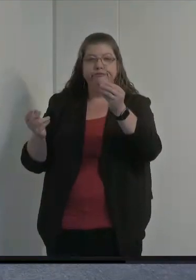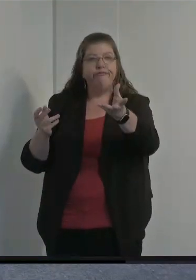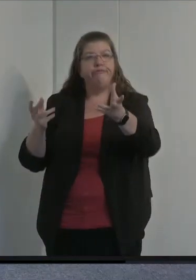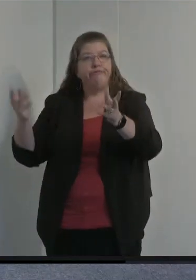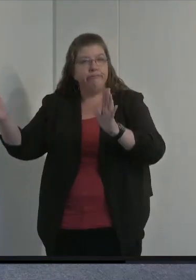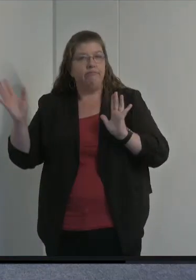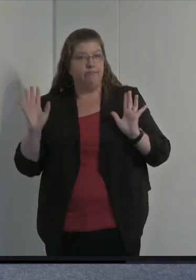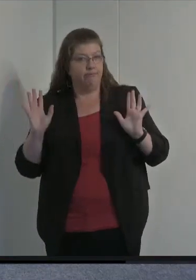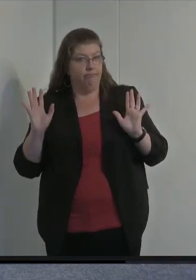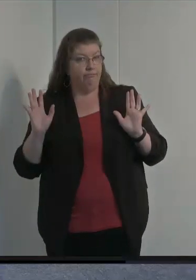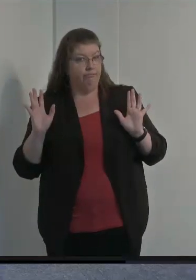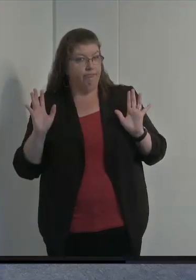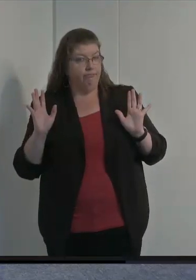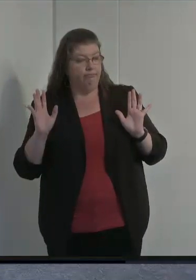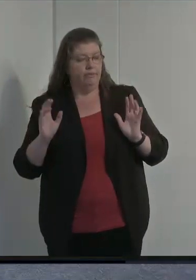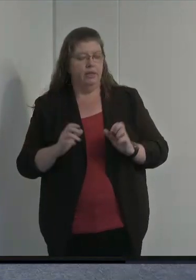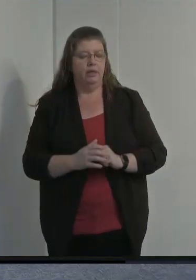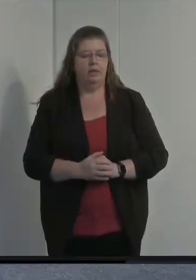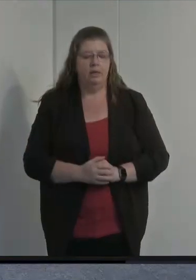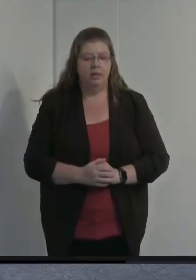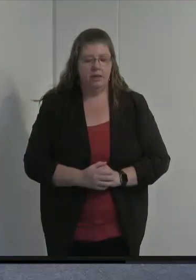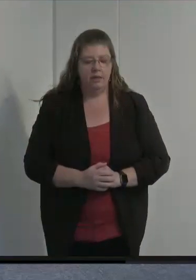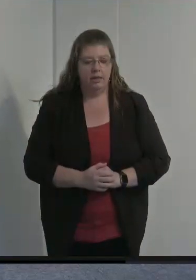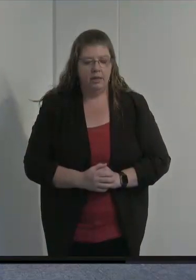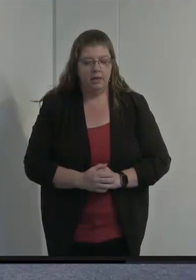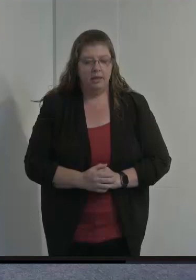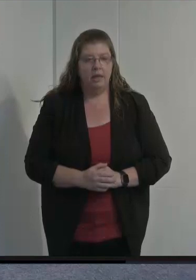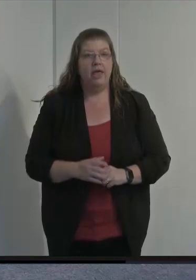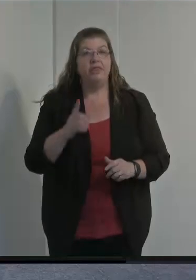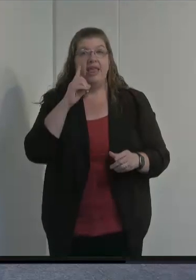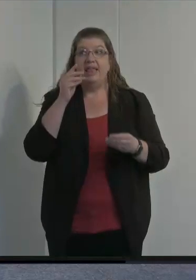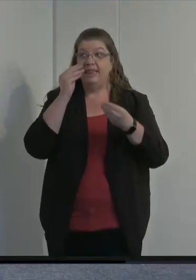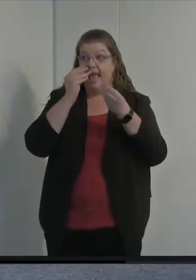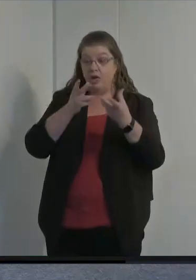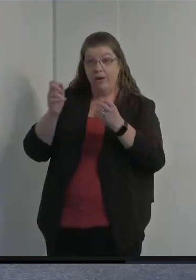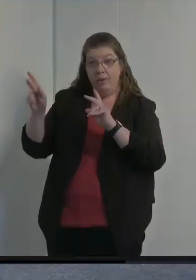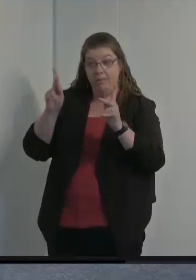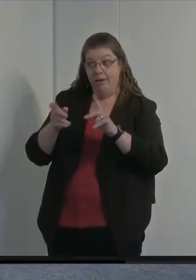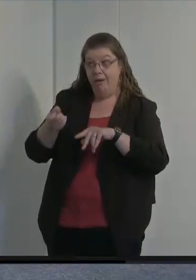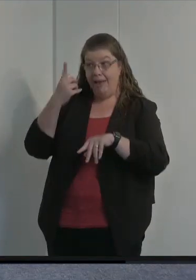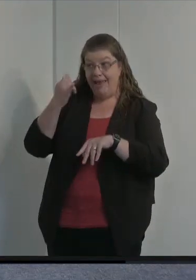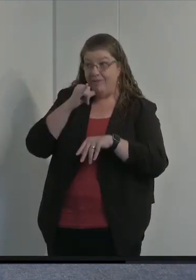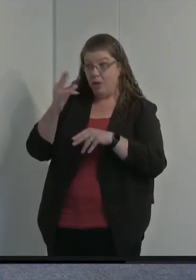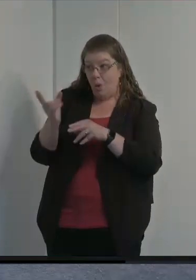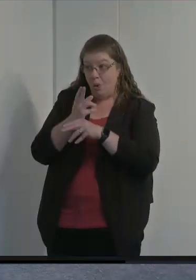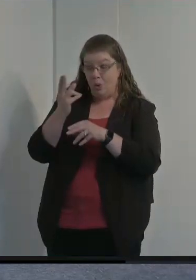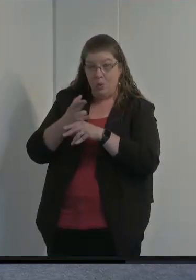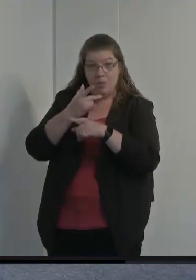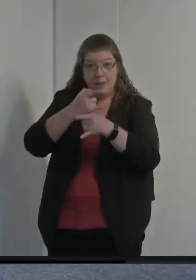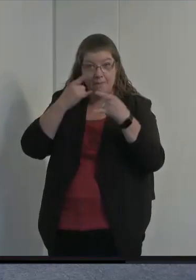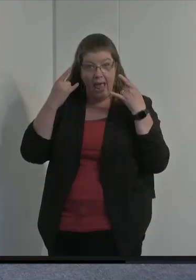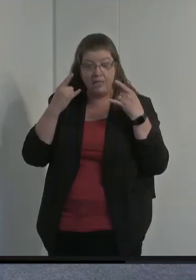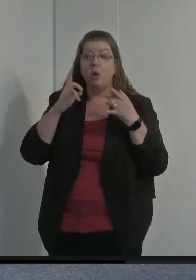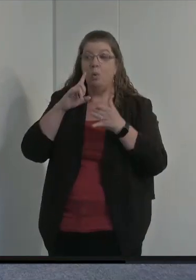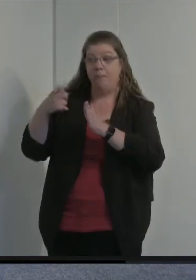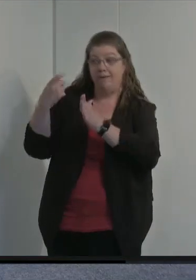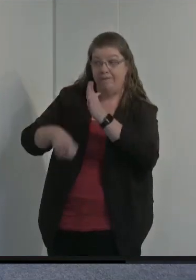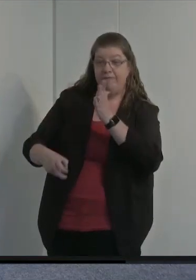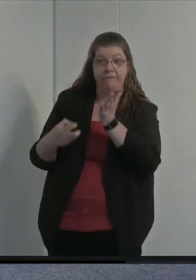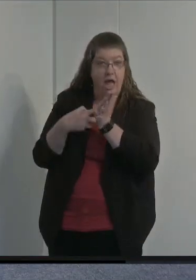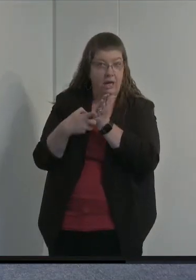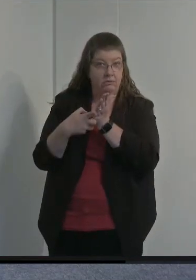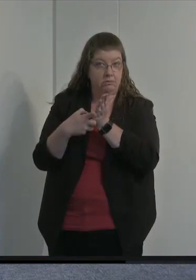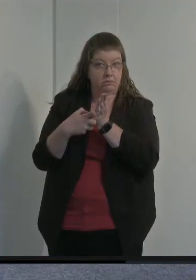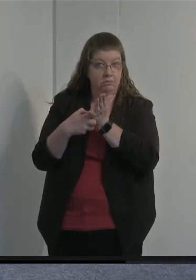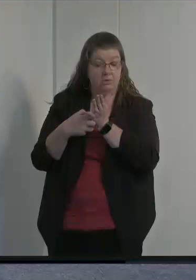tasers. And then they notify people that if they don't use the mask, that they are subject to a fine, and the fines go